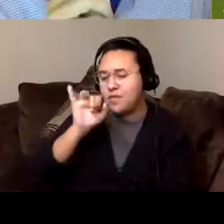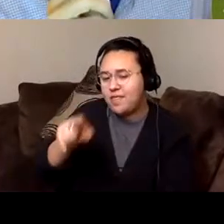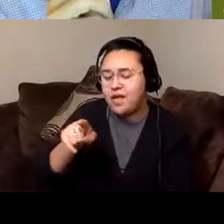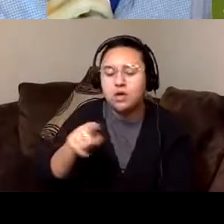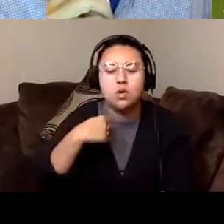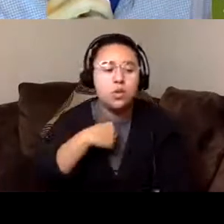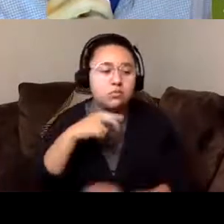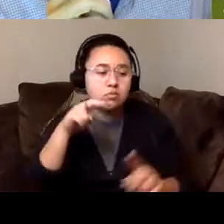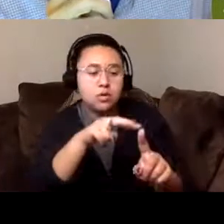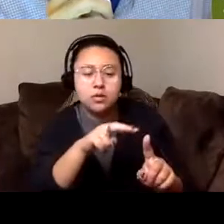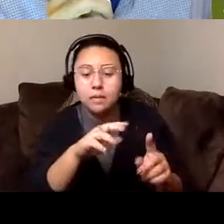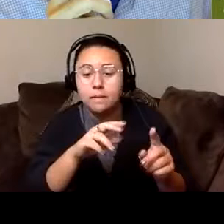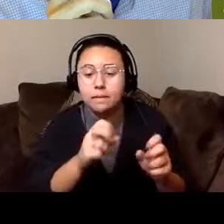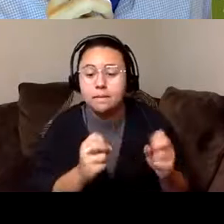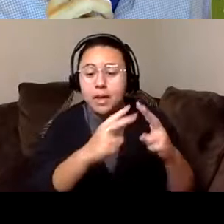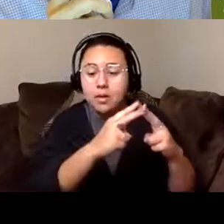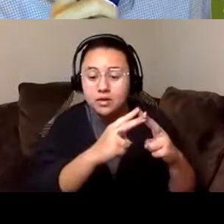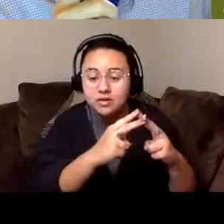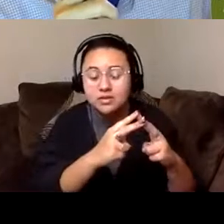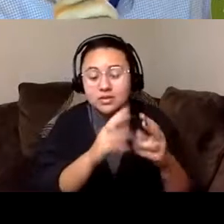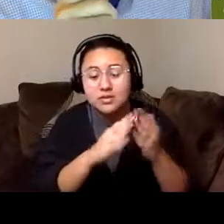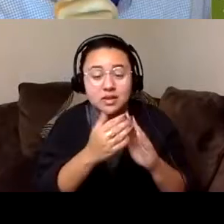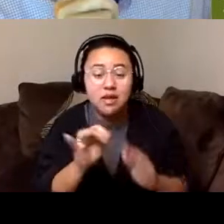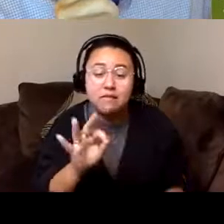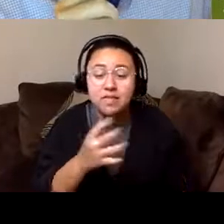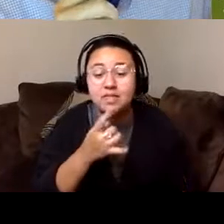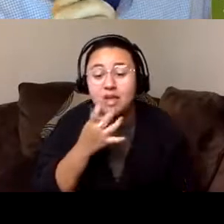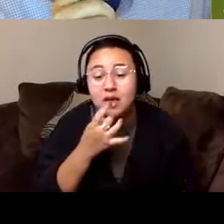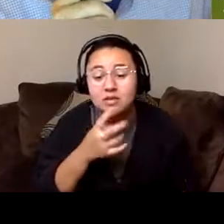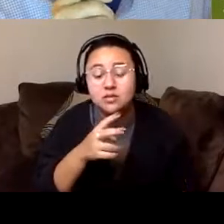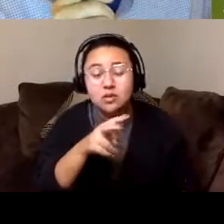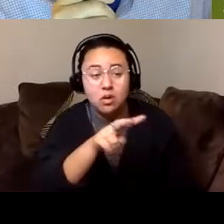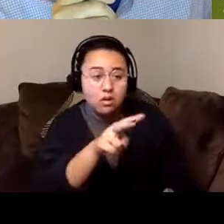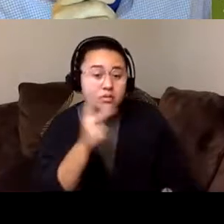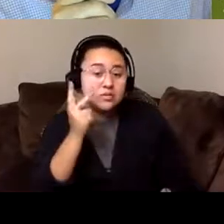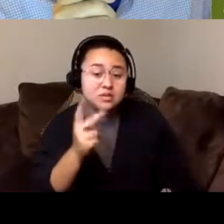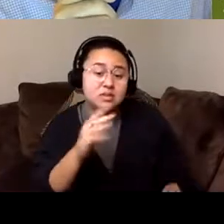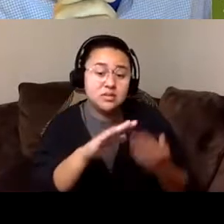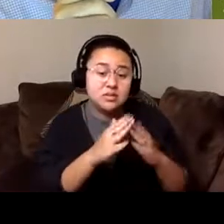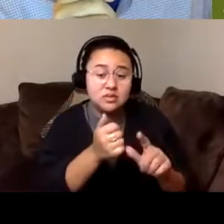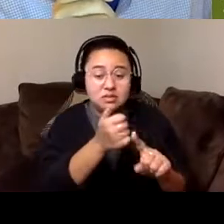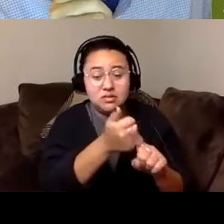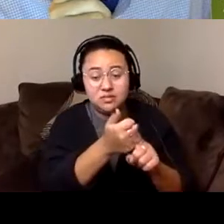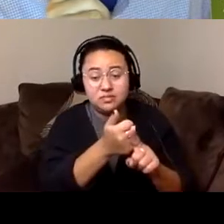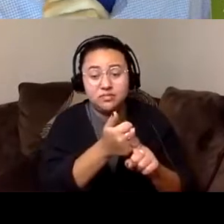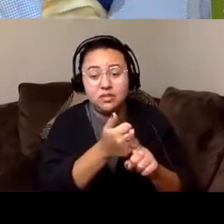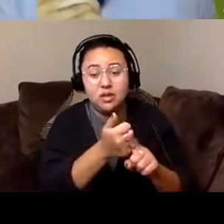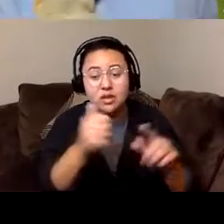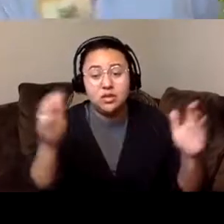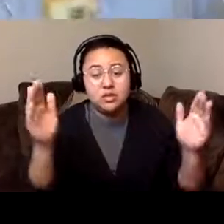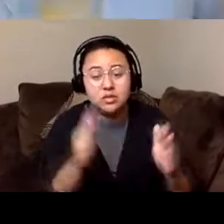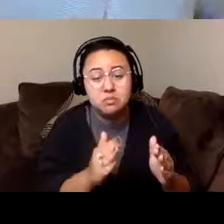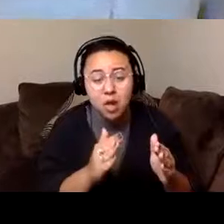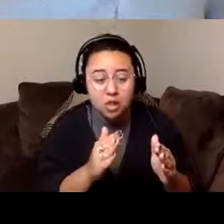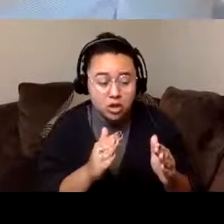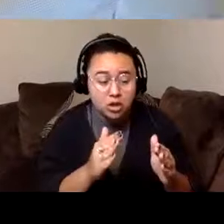of Paris, city of lights. And we look at it, and it's a city that's actually is smaller in geography